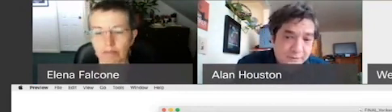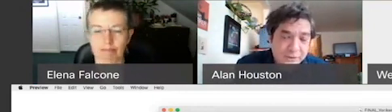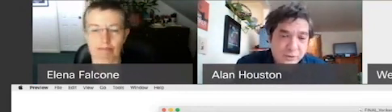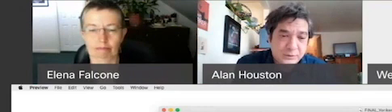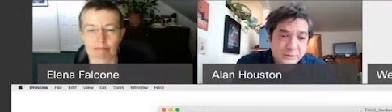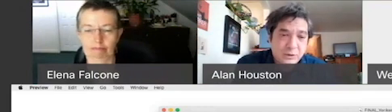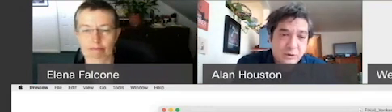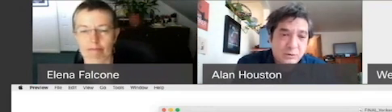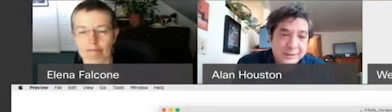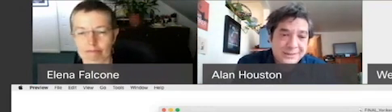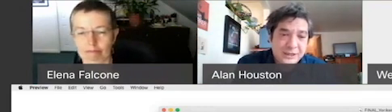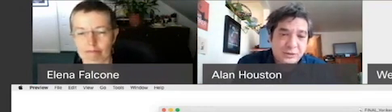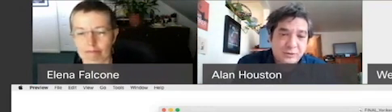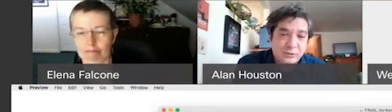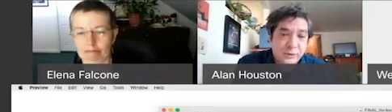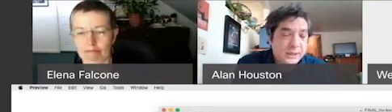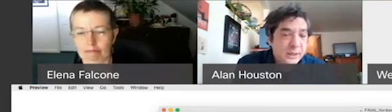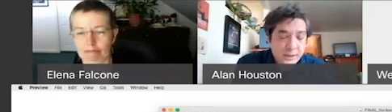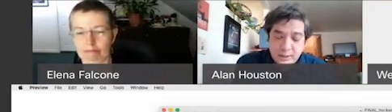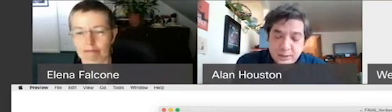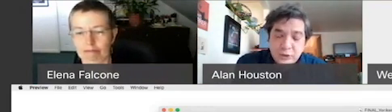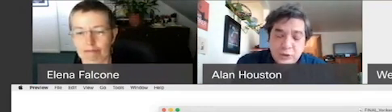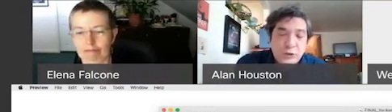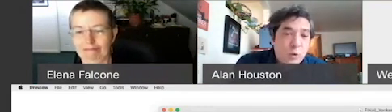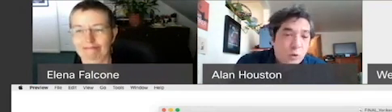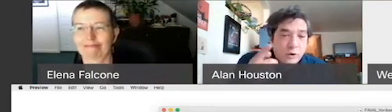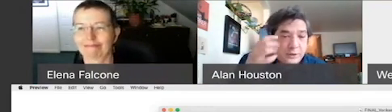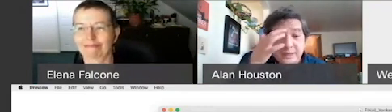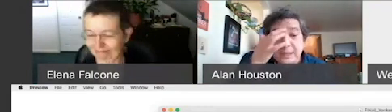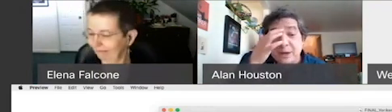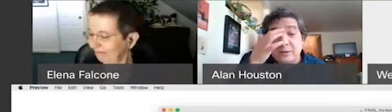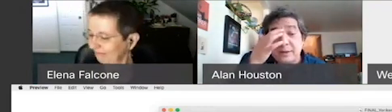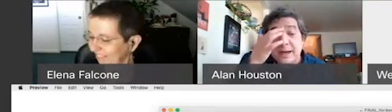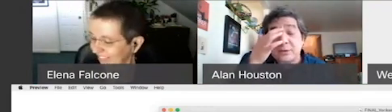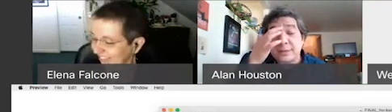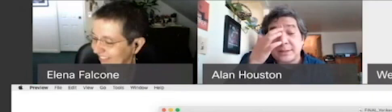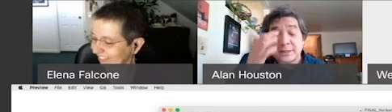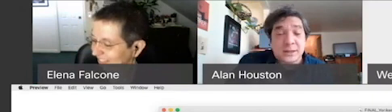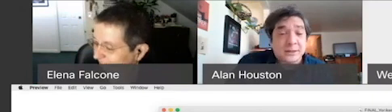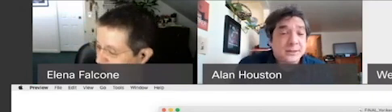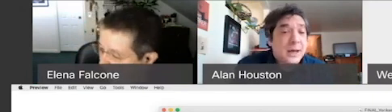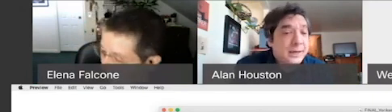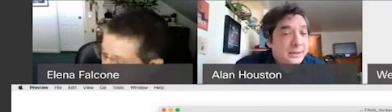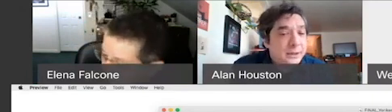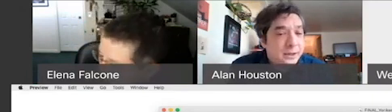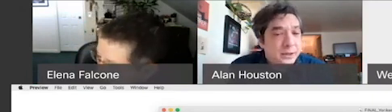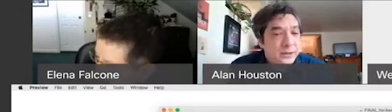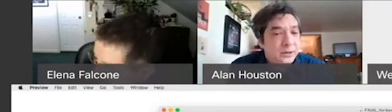914-337-1500, extension 322, or you can email the address that is on the slide